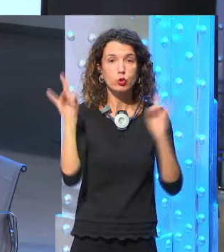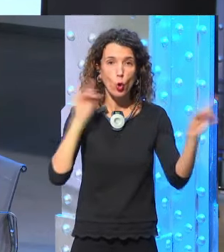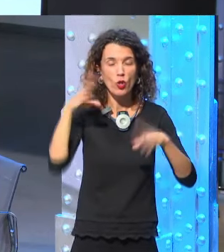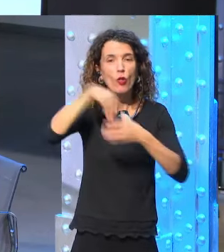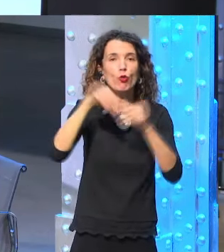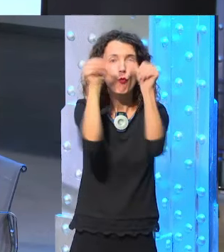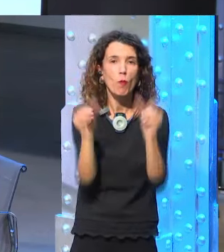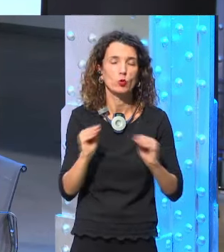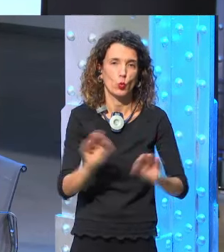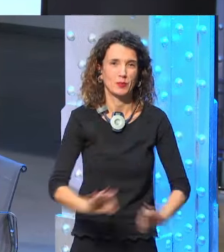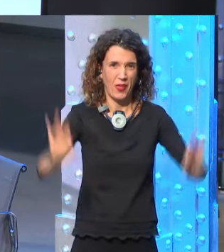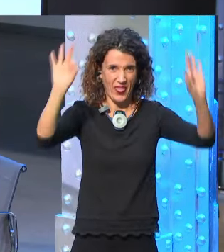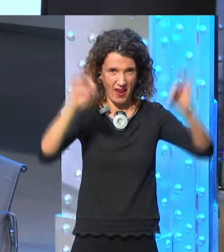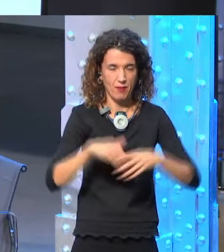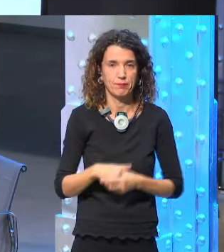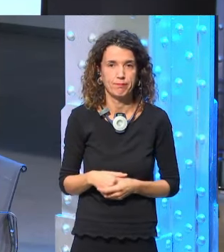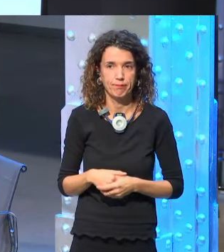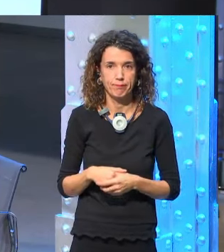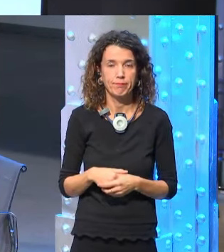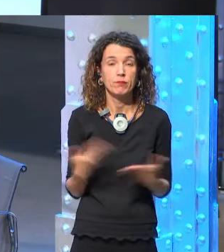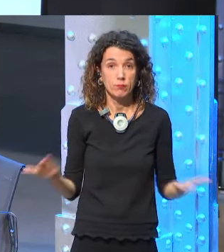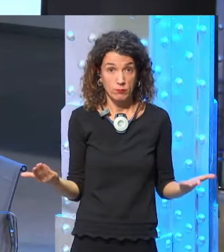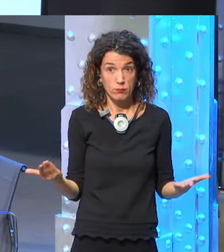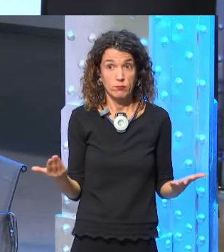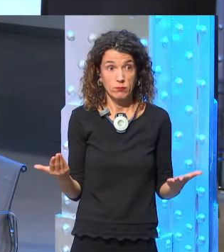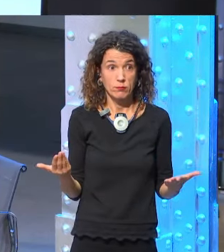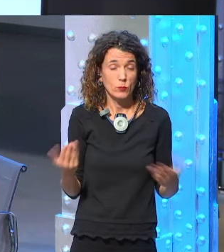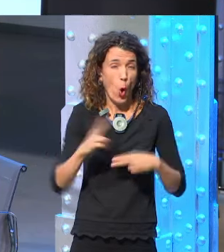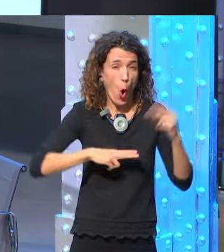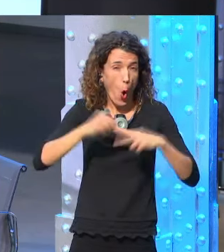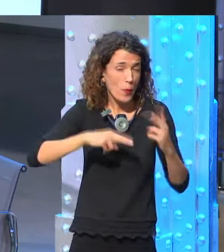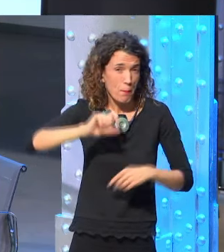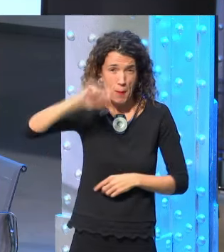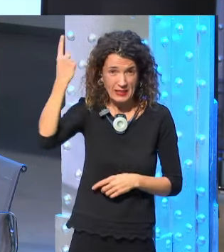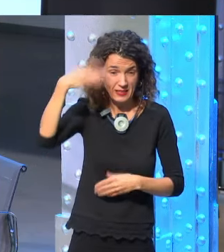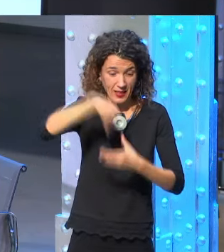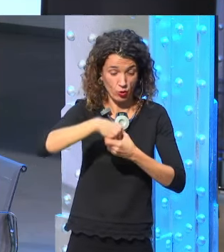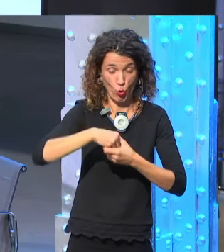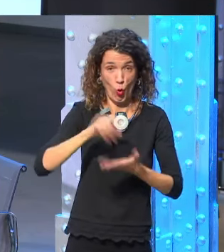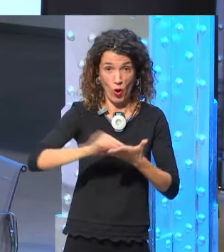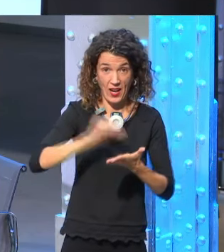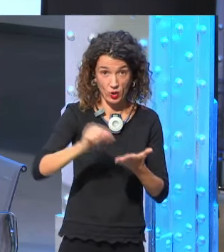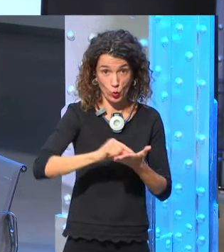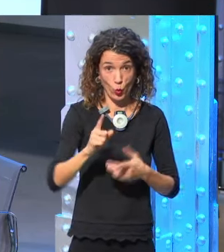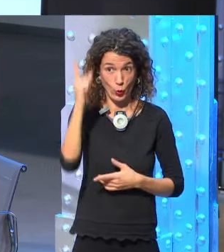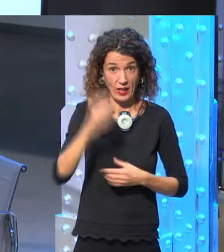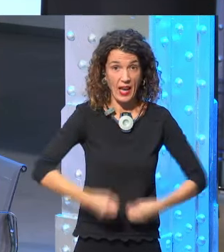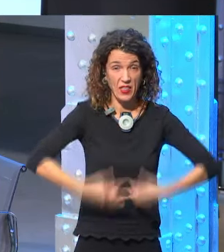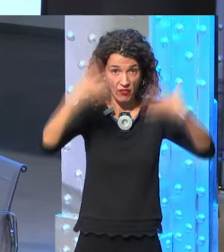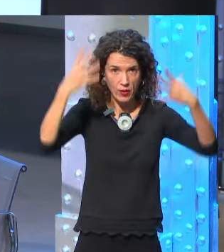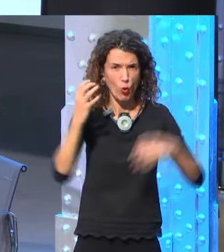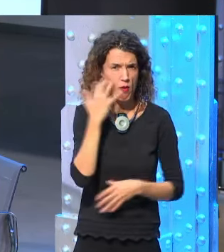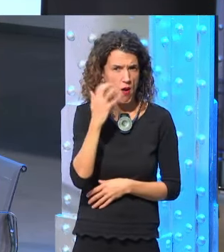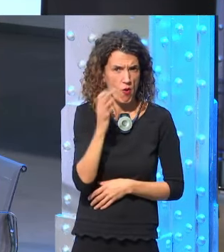And the biggest work that we've done in the architecture office is this building. Now this is a strange building if you look at